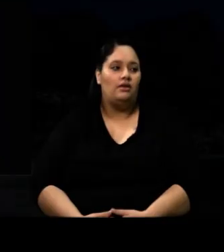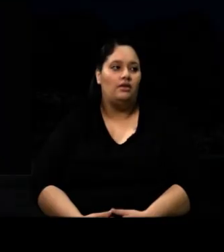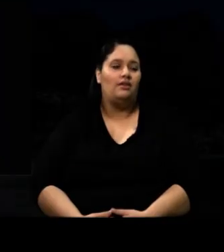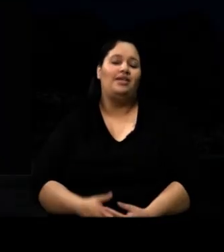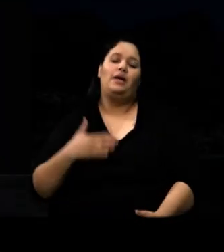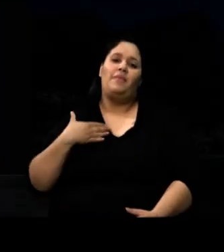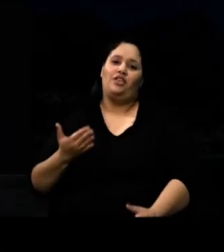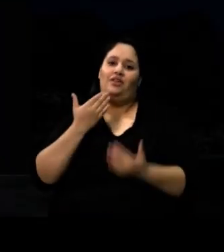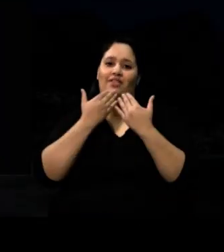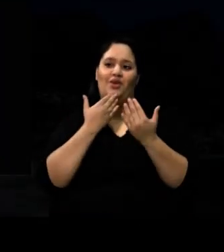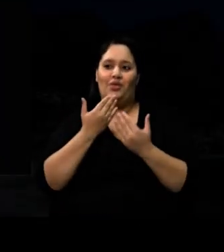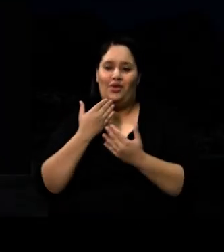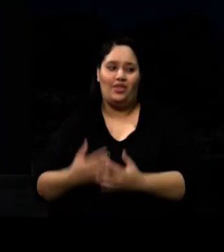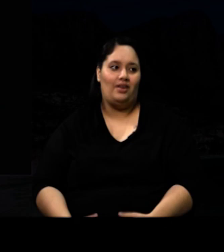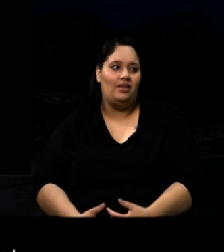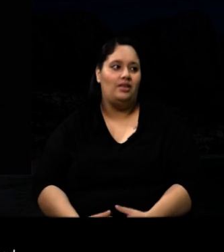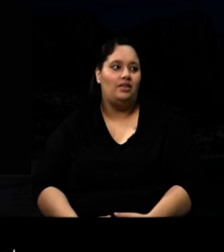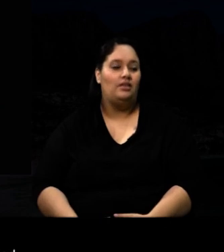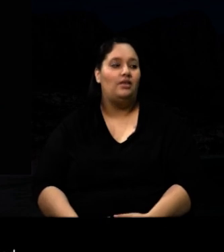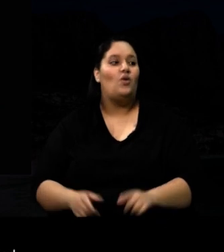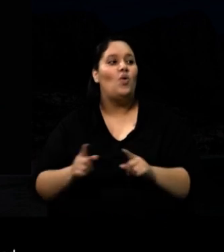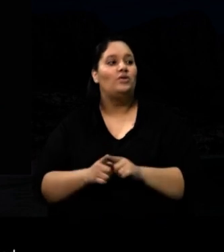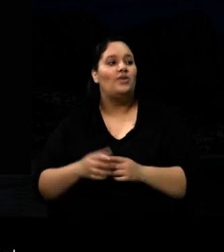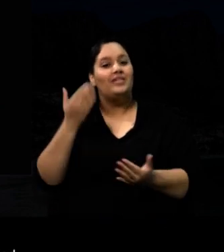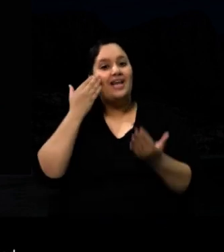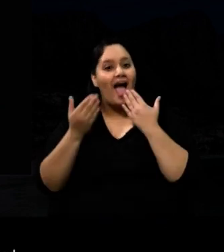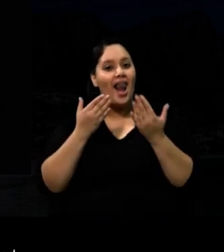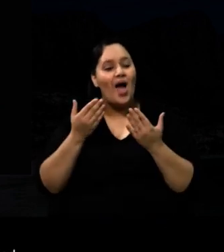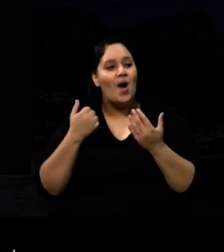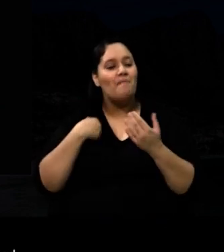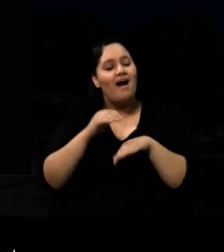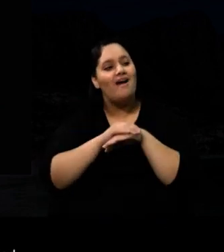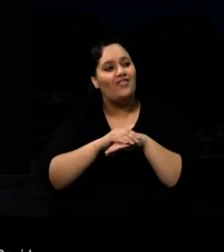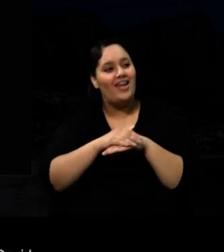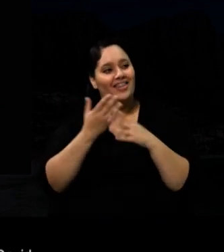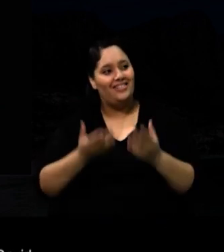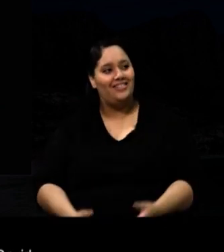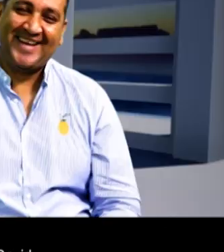It's a pleasure, man. And in regards to my host, my dear friend.